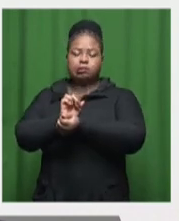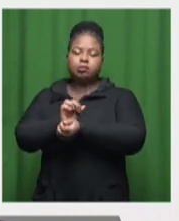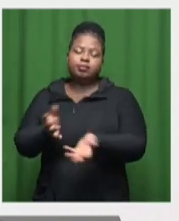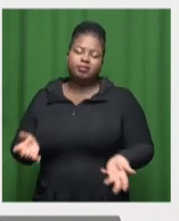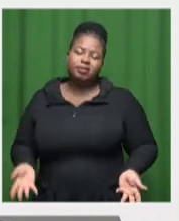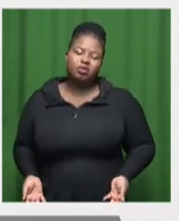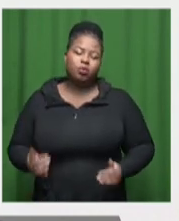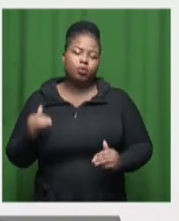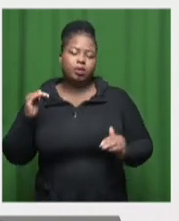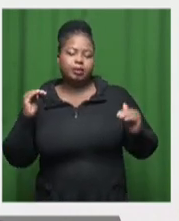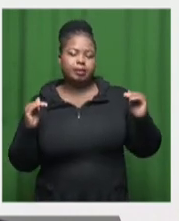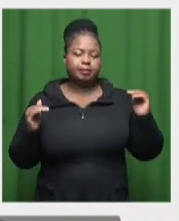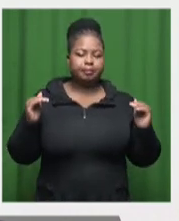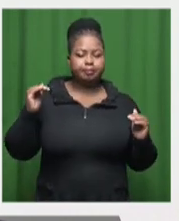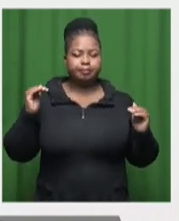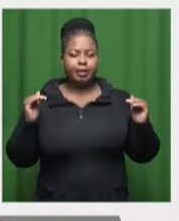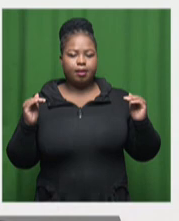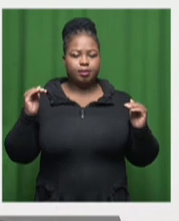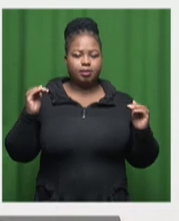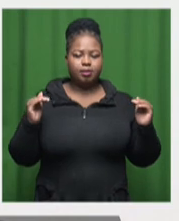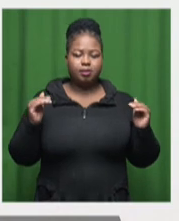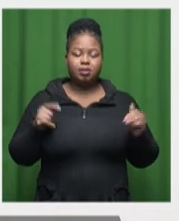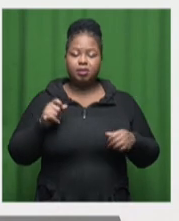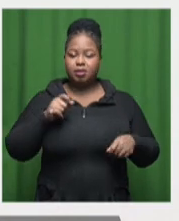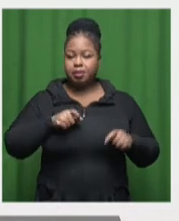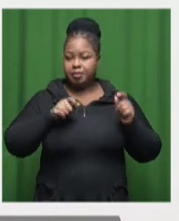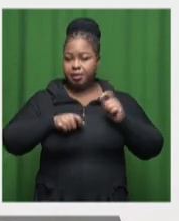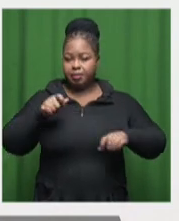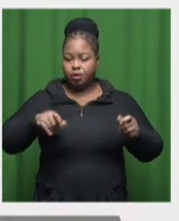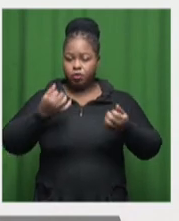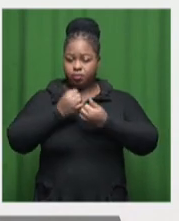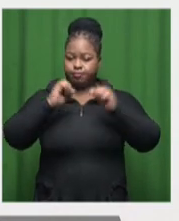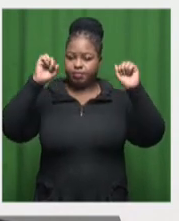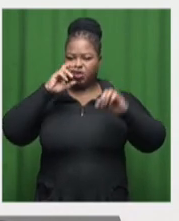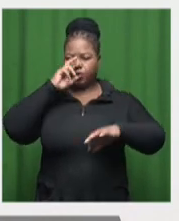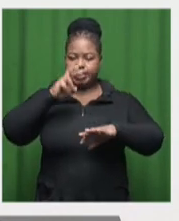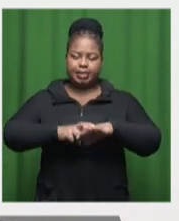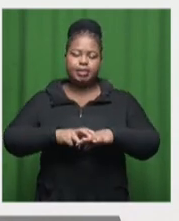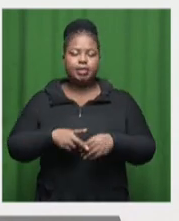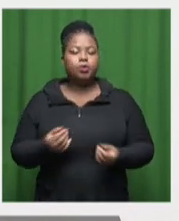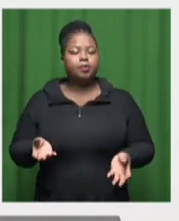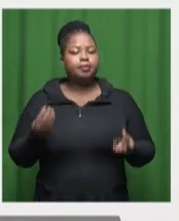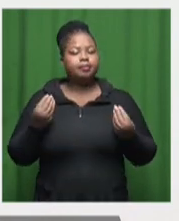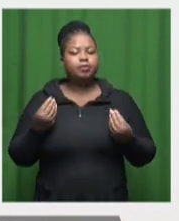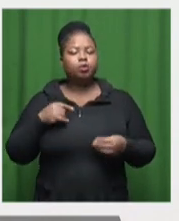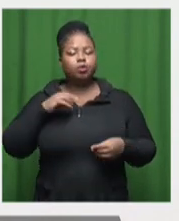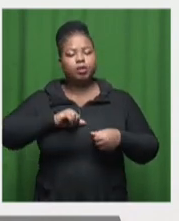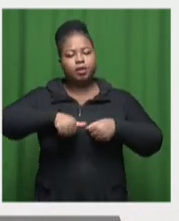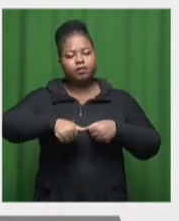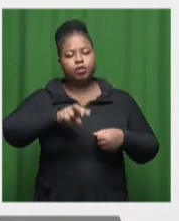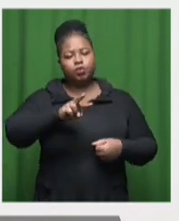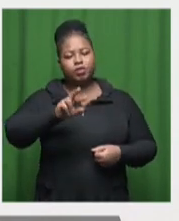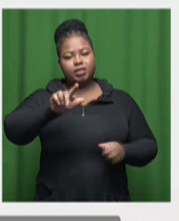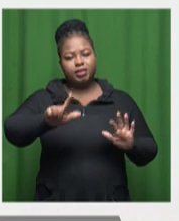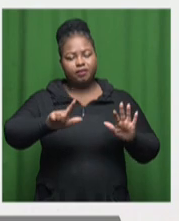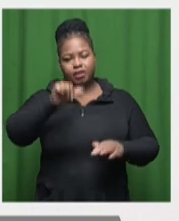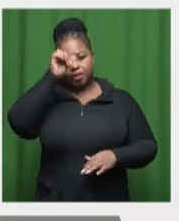the balancing, the needs of this liberal democracy that was established in after the 27th